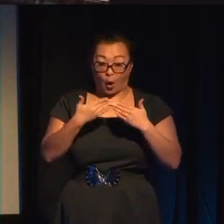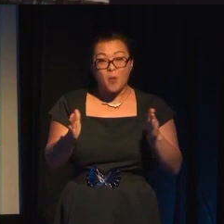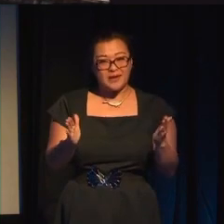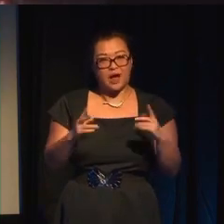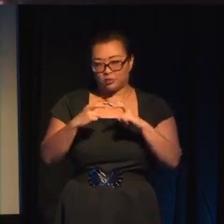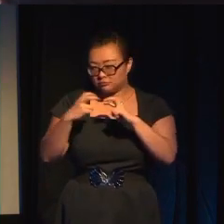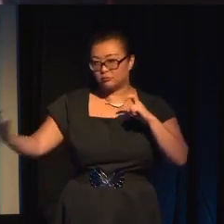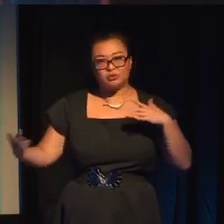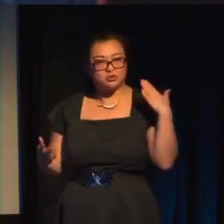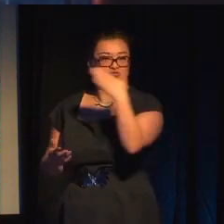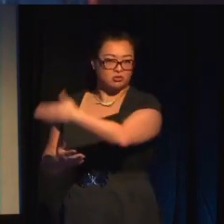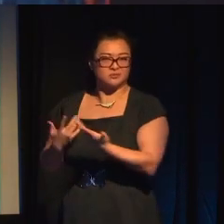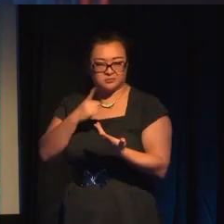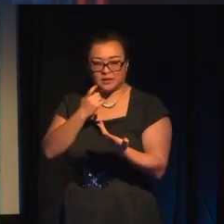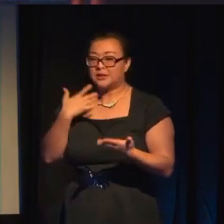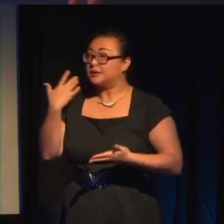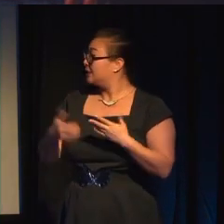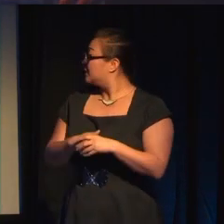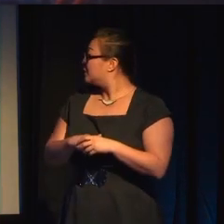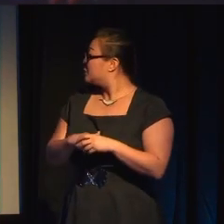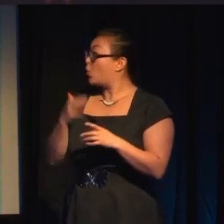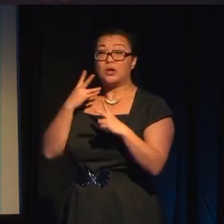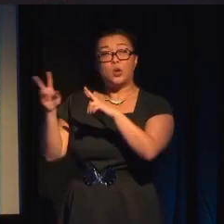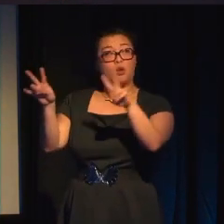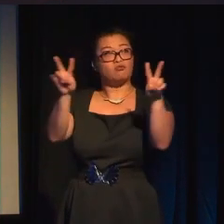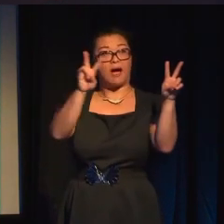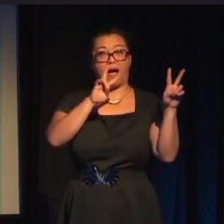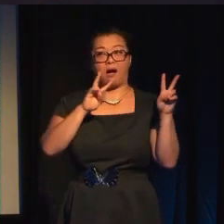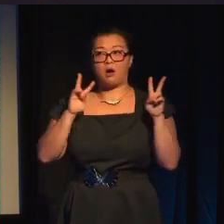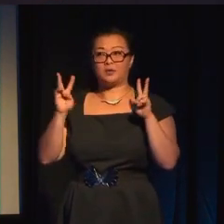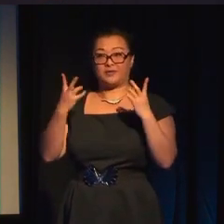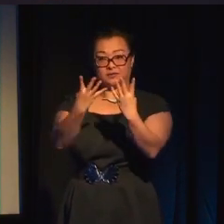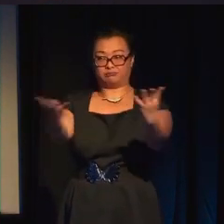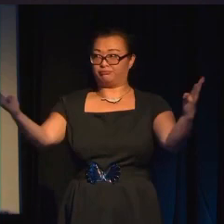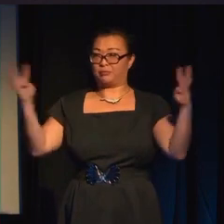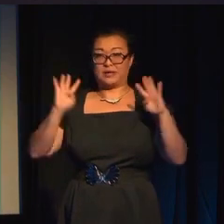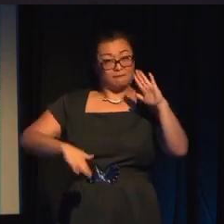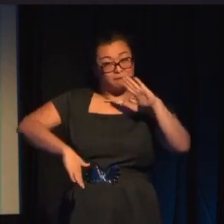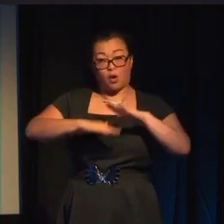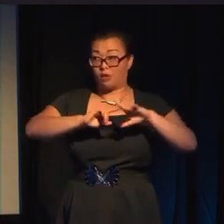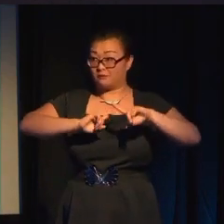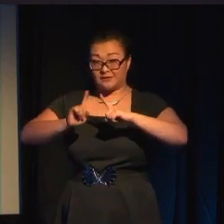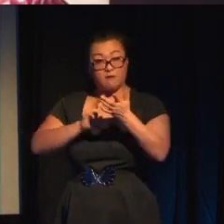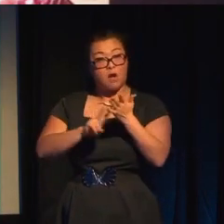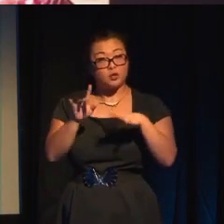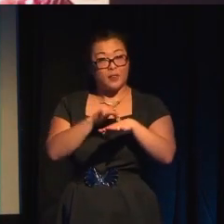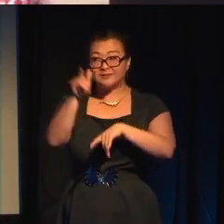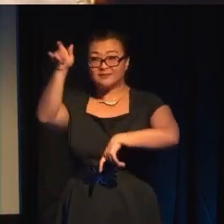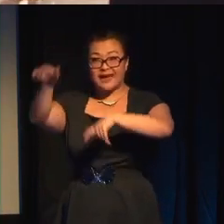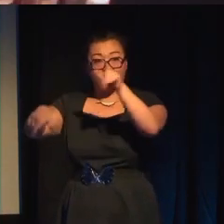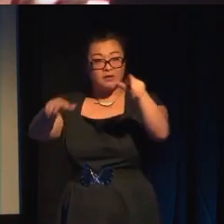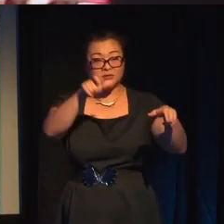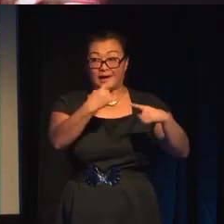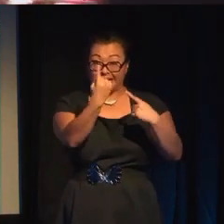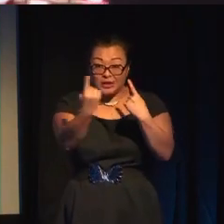as you look around, you'll see that this arena is full of virtual theatre characters, all of whom have a relevance to the